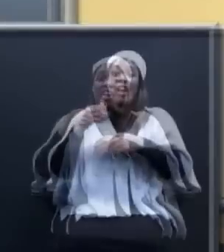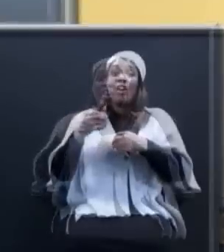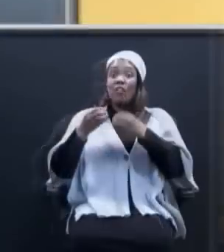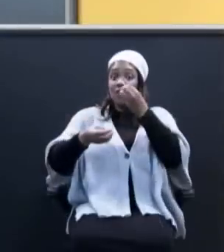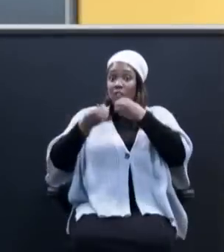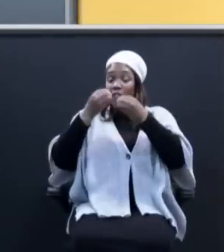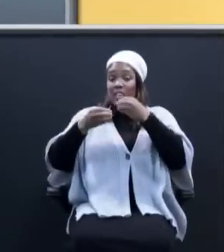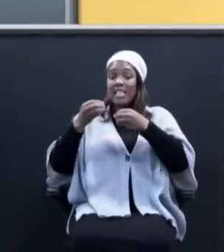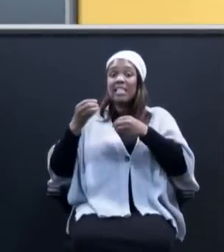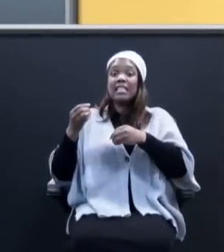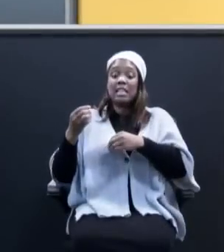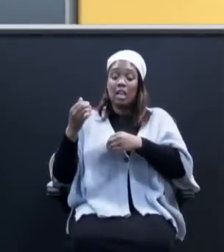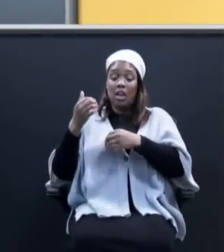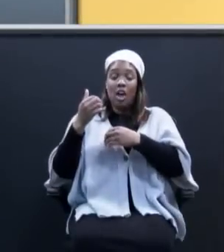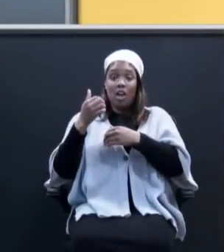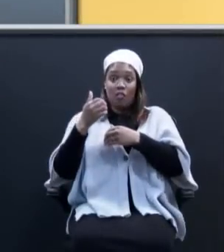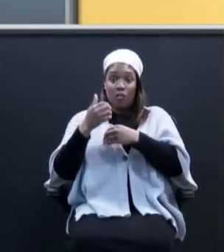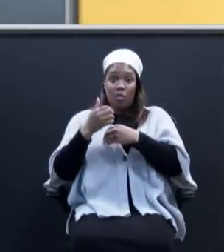the 14th day